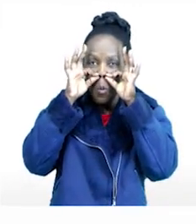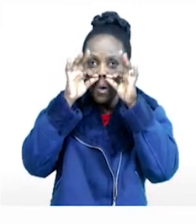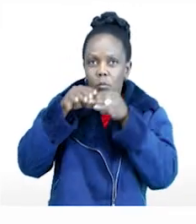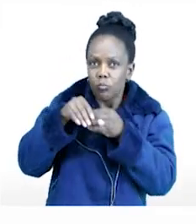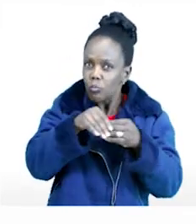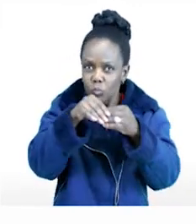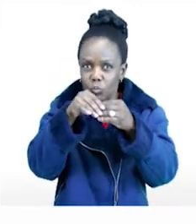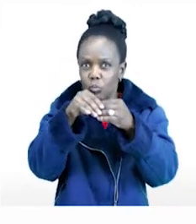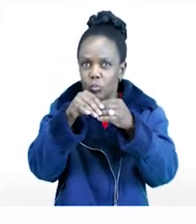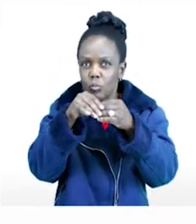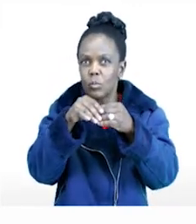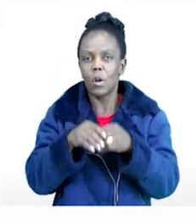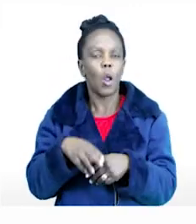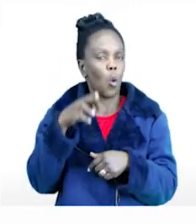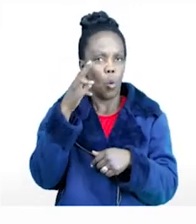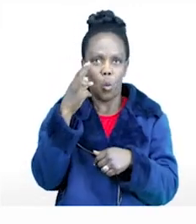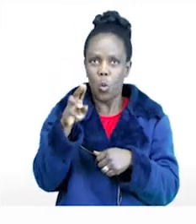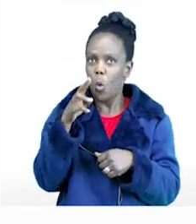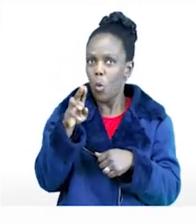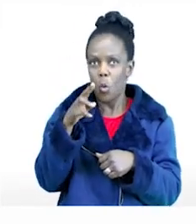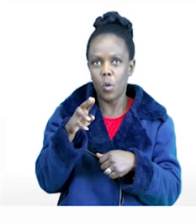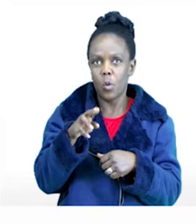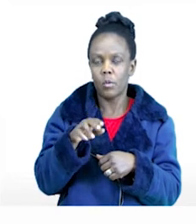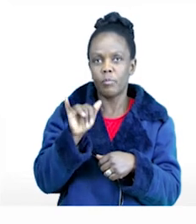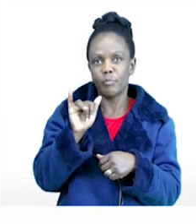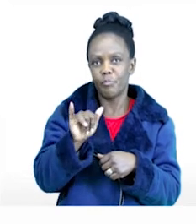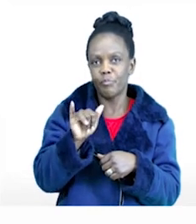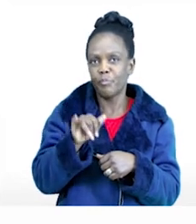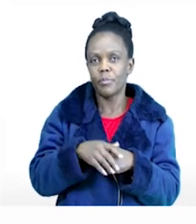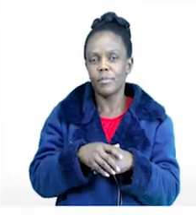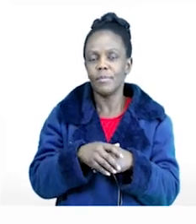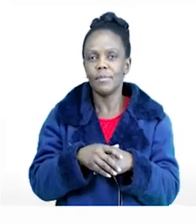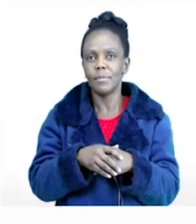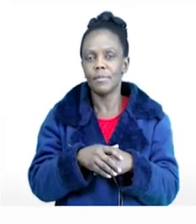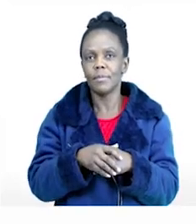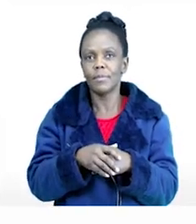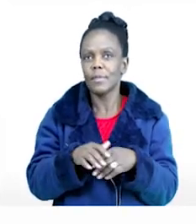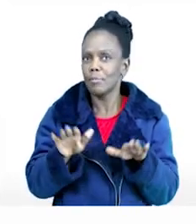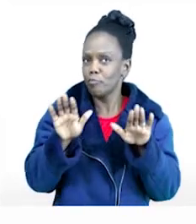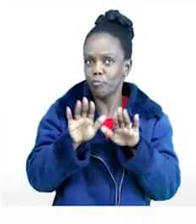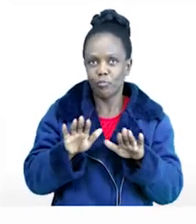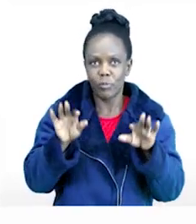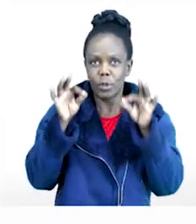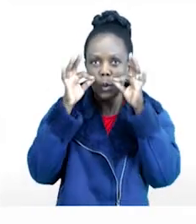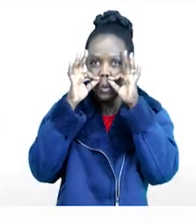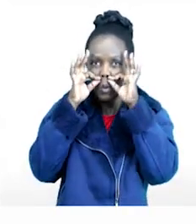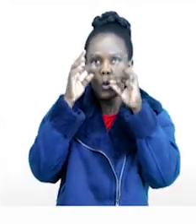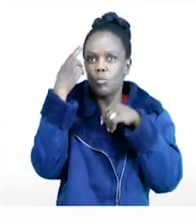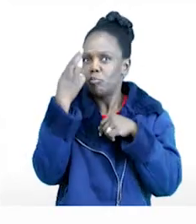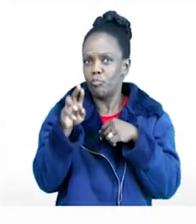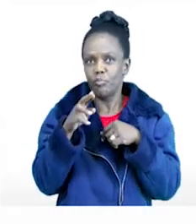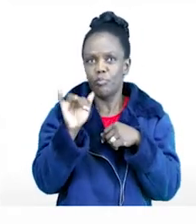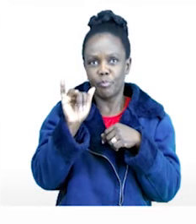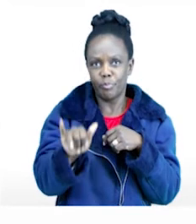around? No, I don't think so. Even a real hippo wouldn't allow you to ride